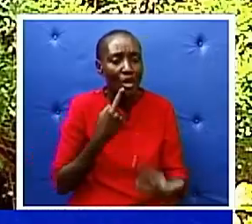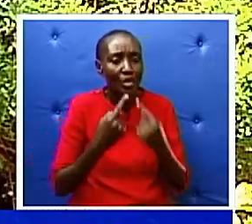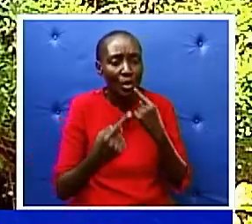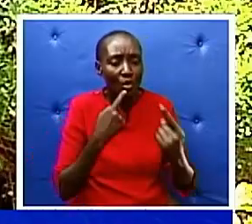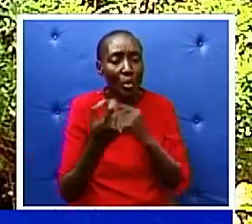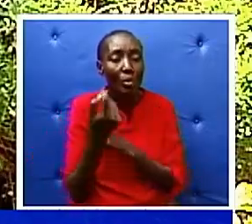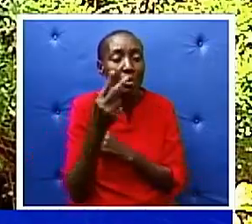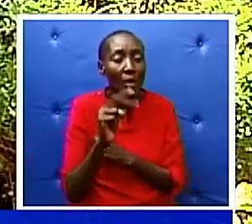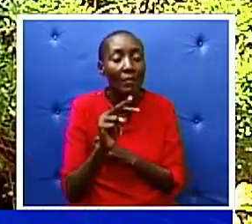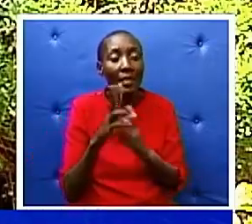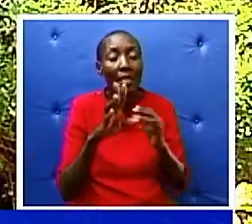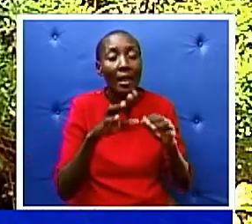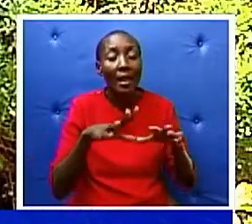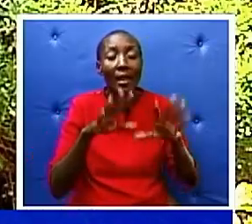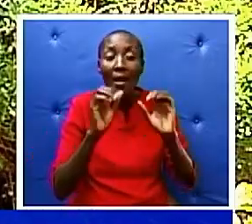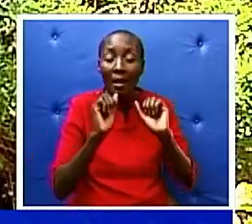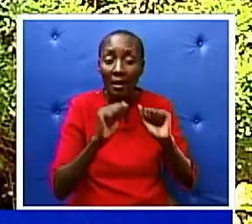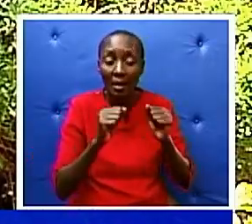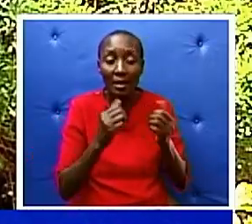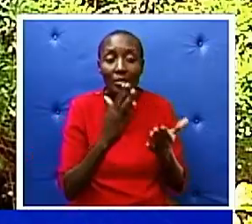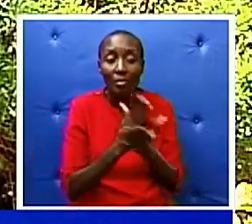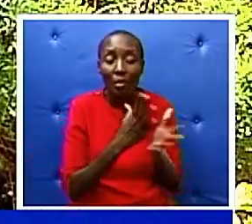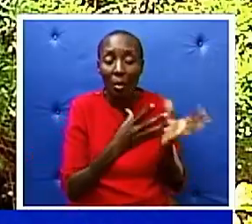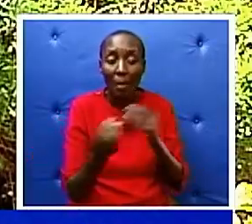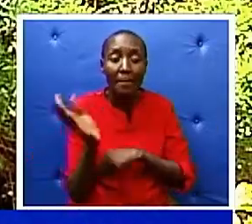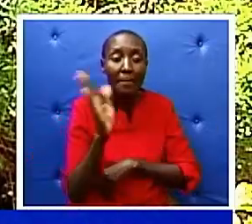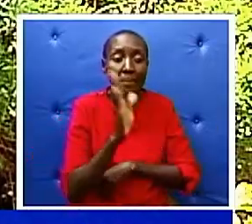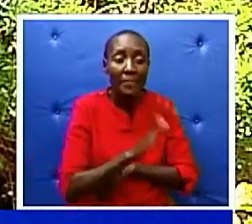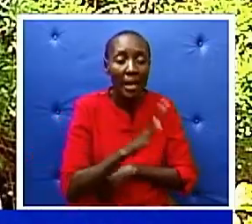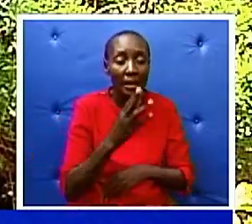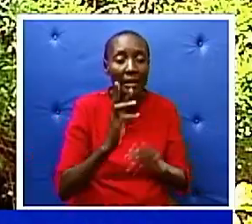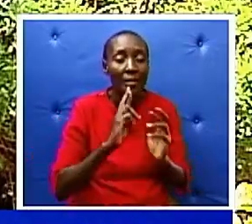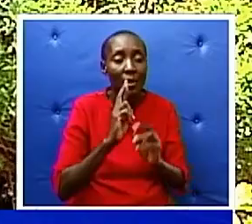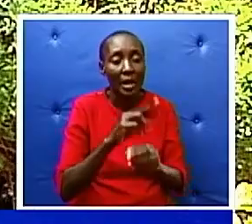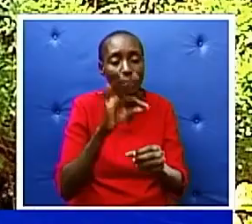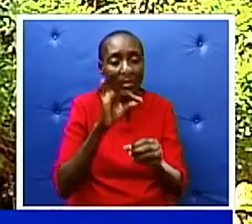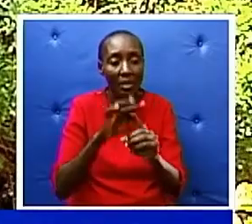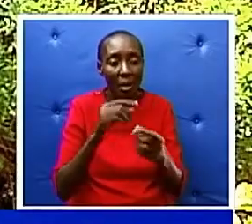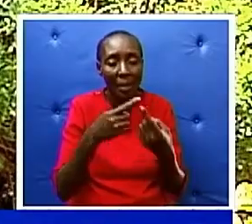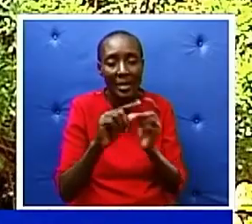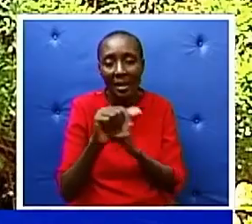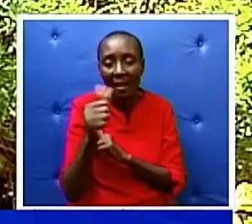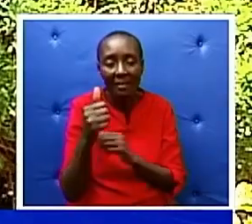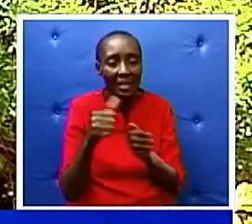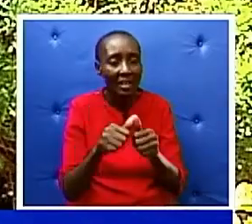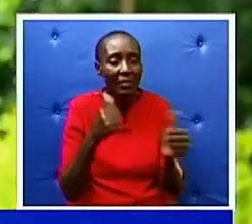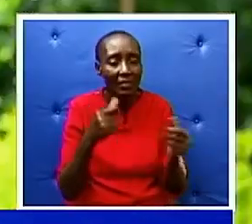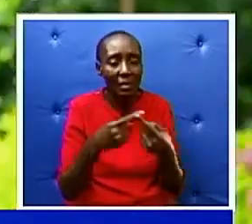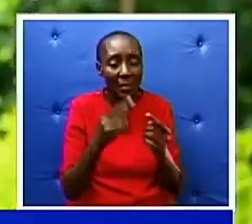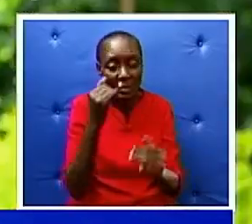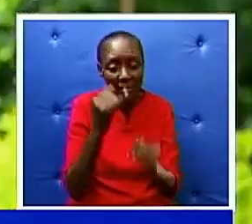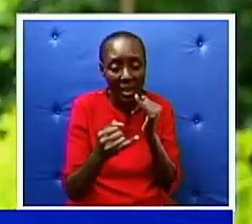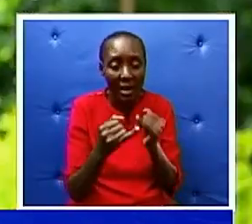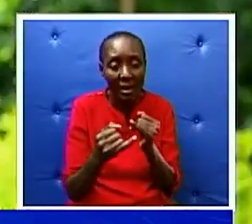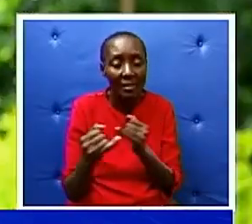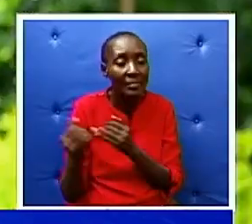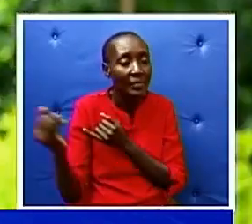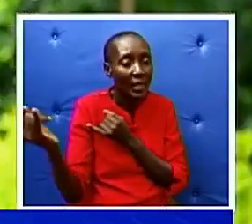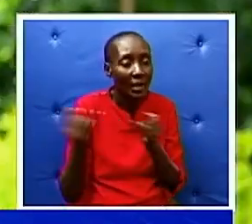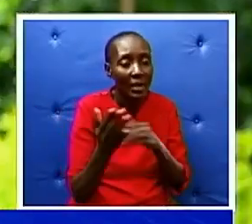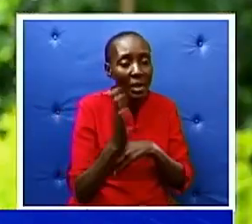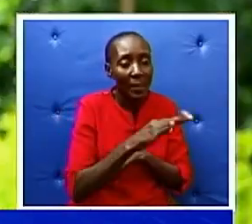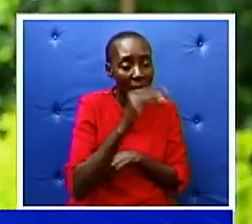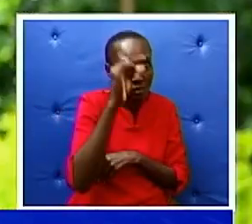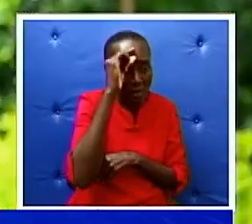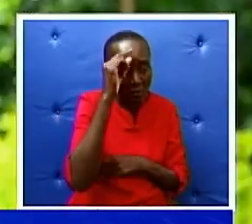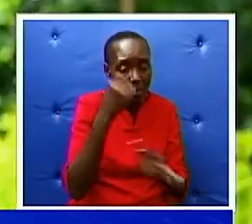which inevitably the other side opposed. At the end, he called them again back to government and to speak as one nation. So that's, you